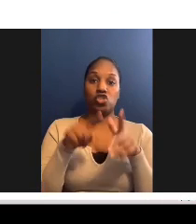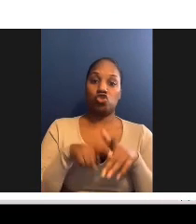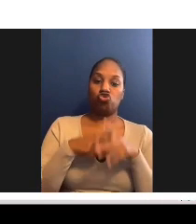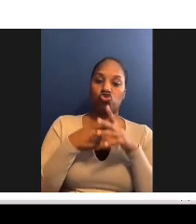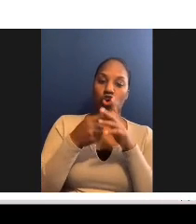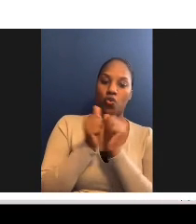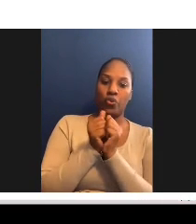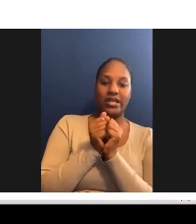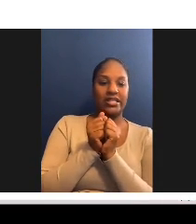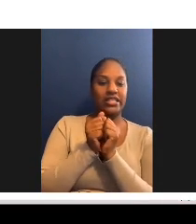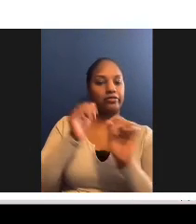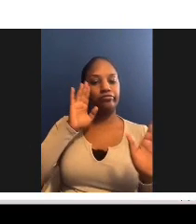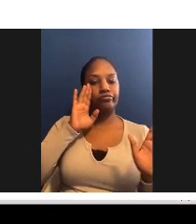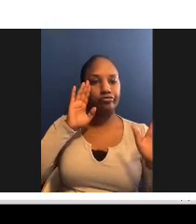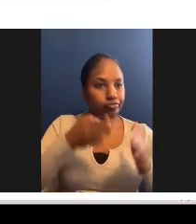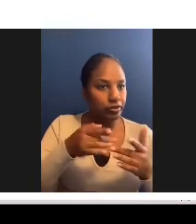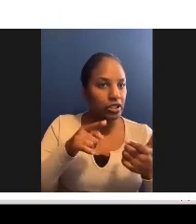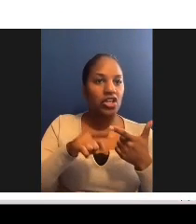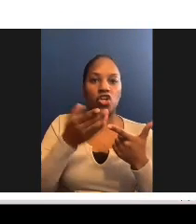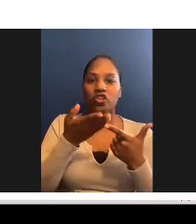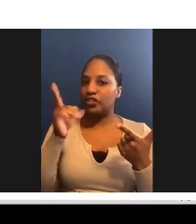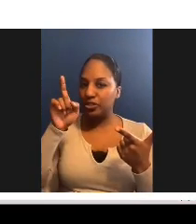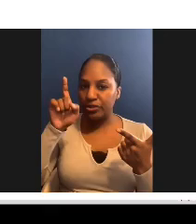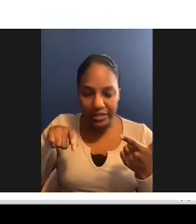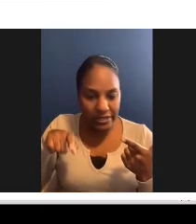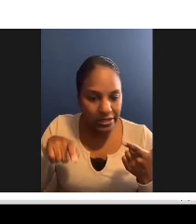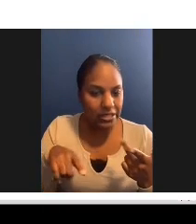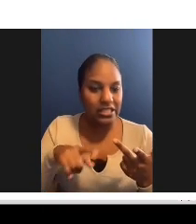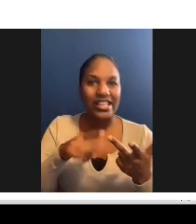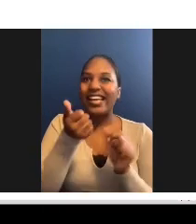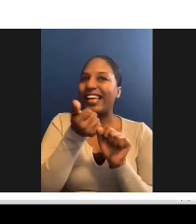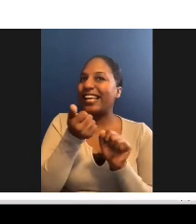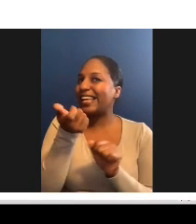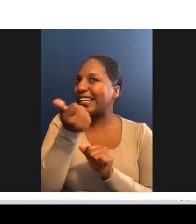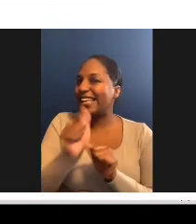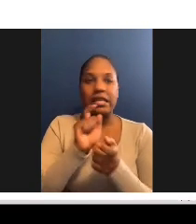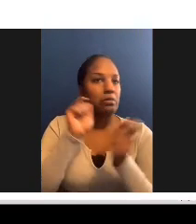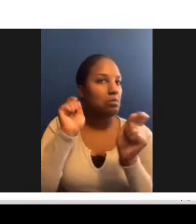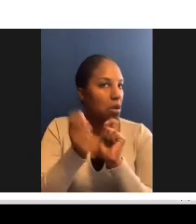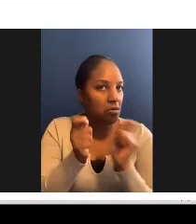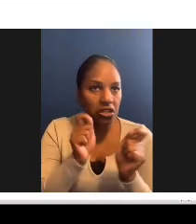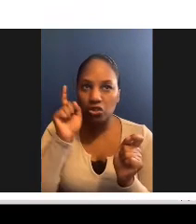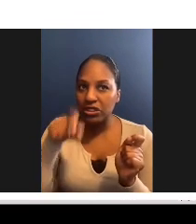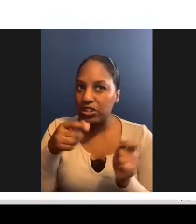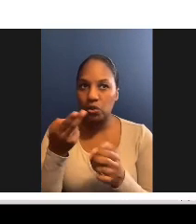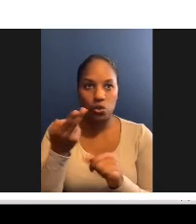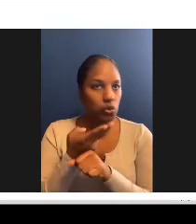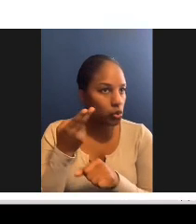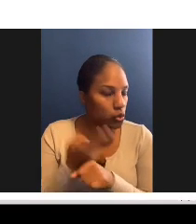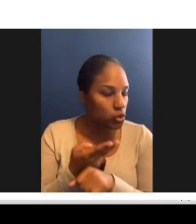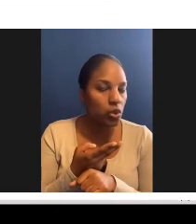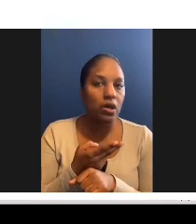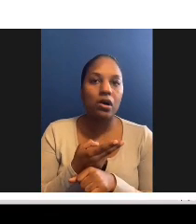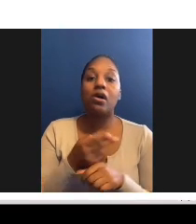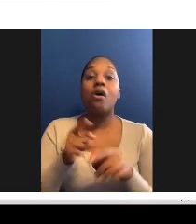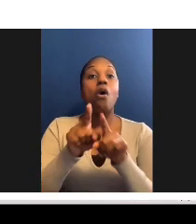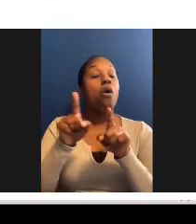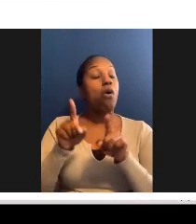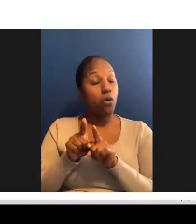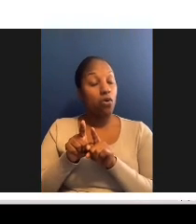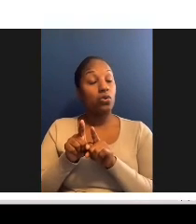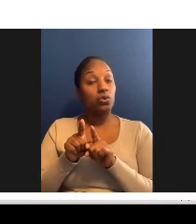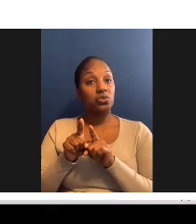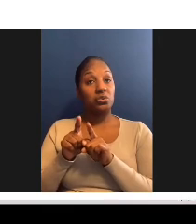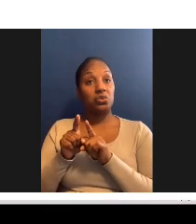the objective, they have the materials that you may need, they have any modifications that you may need to use, and they're also